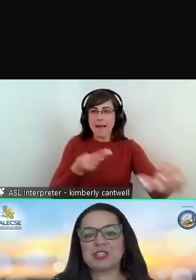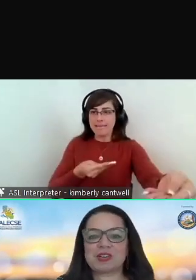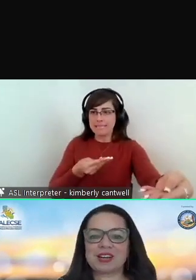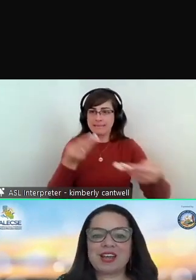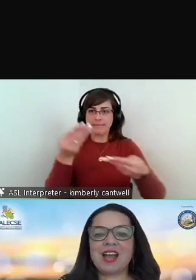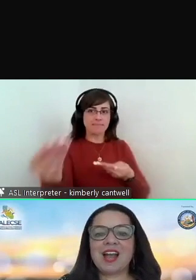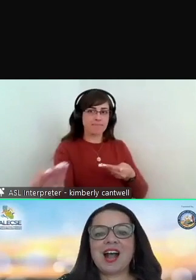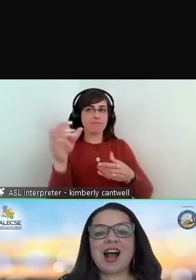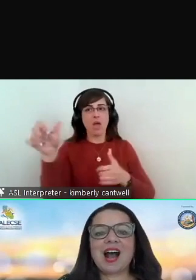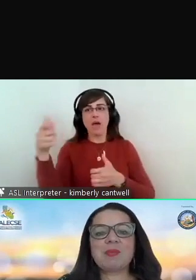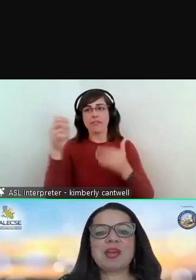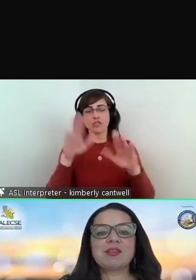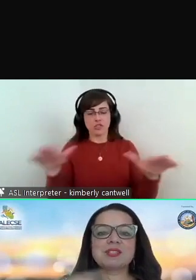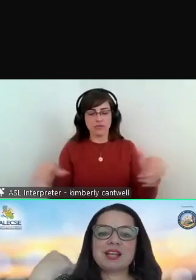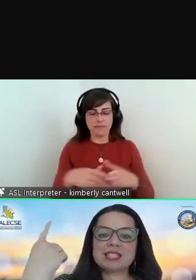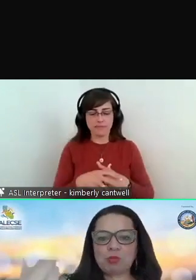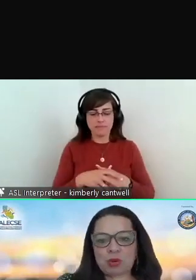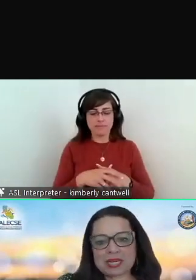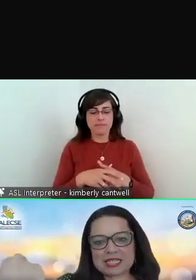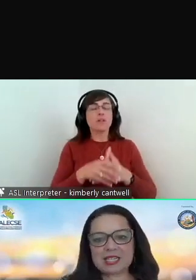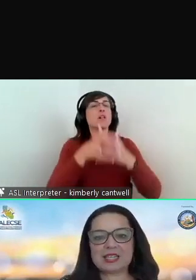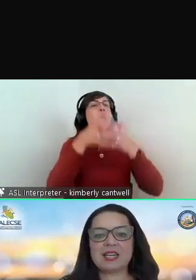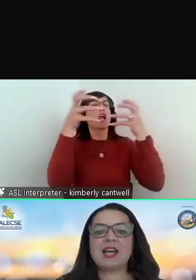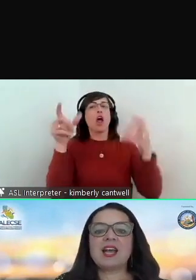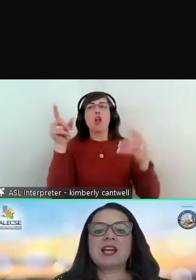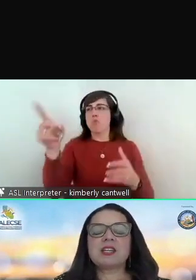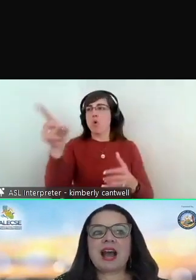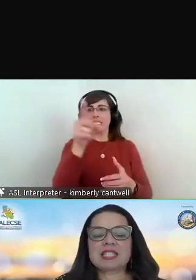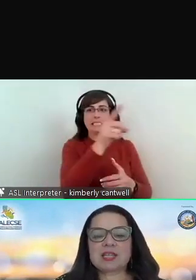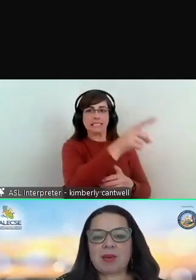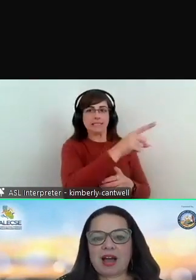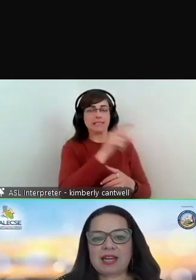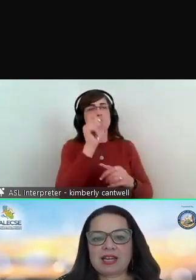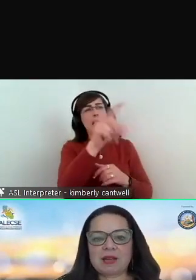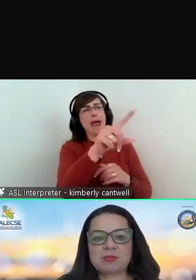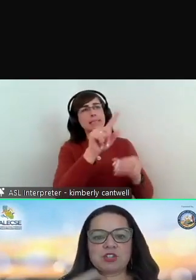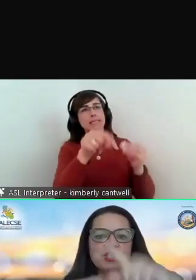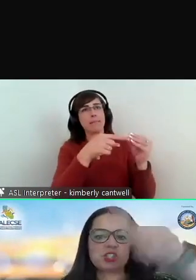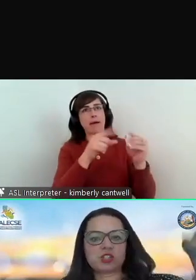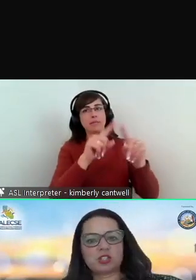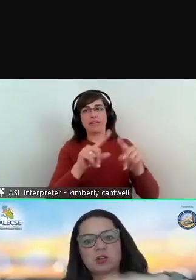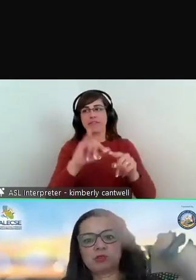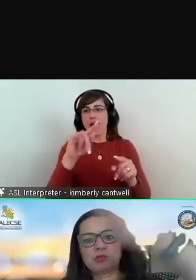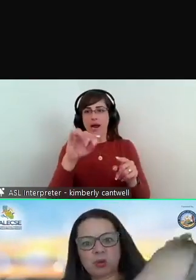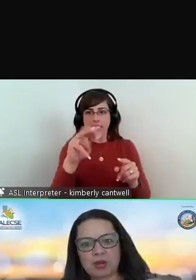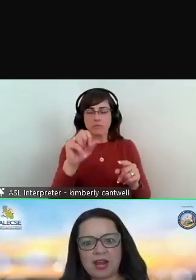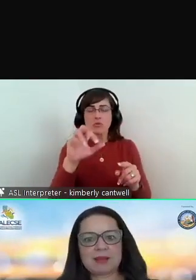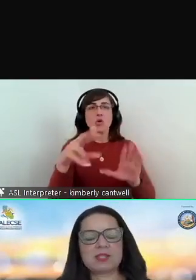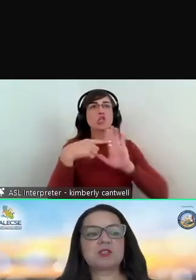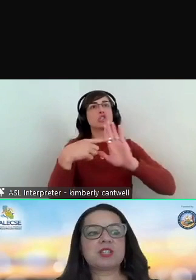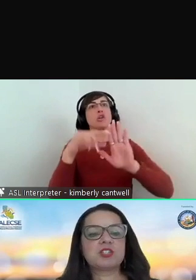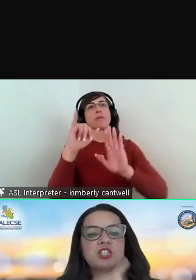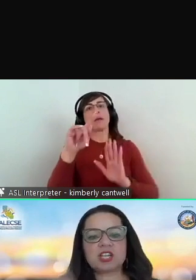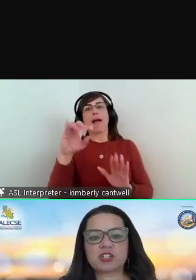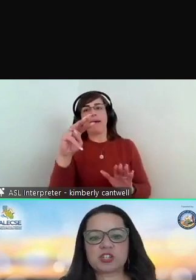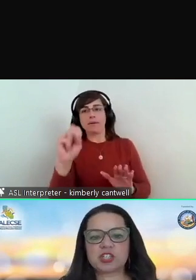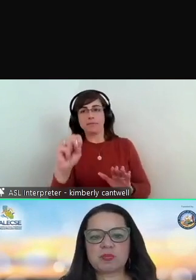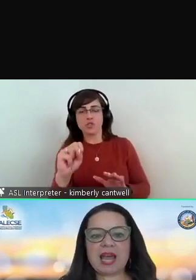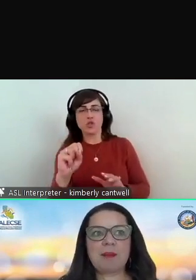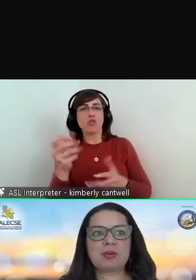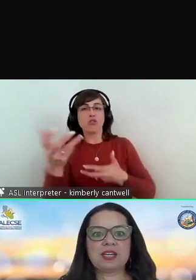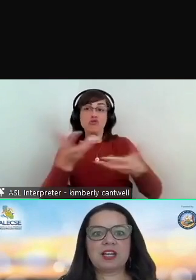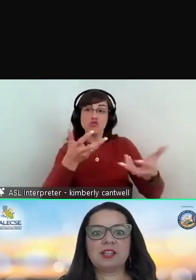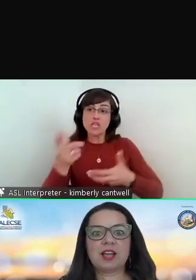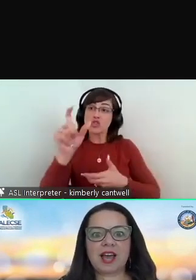other children. And there was lots of pointing to ask about items or just showing items. So those gestures should